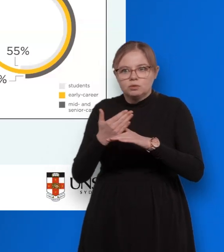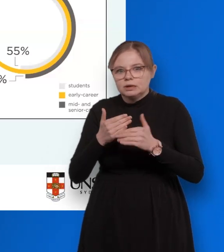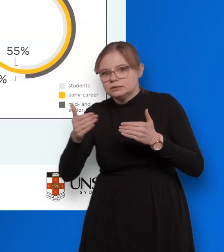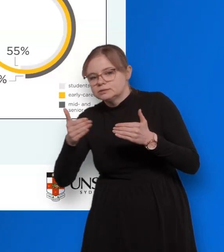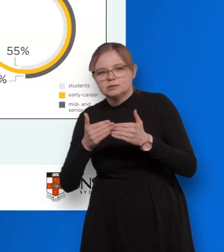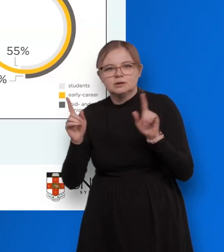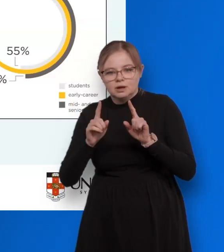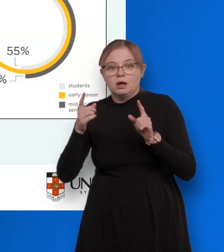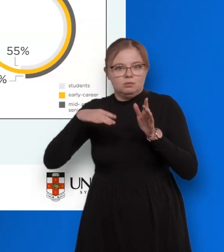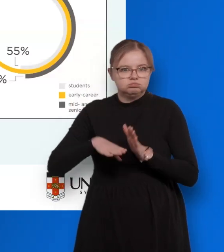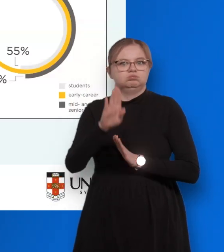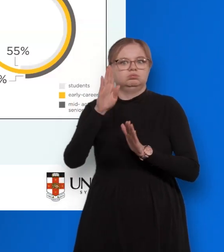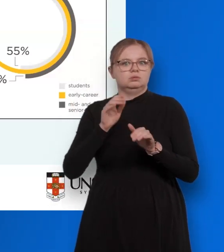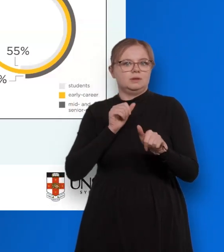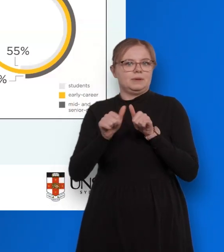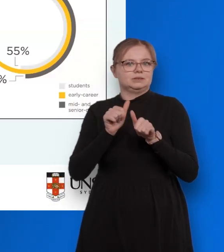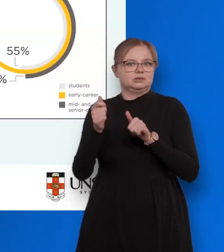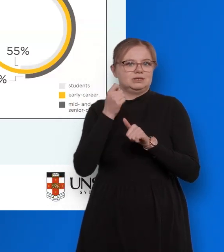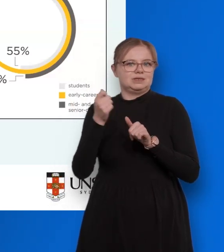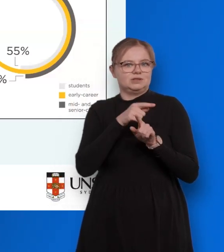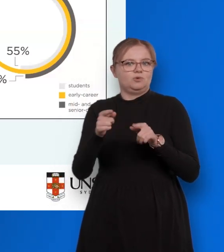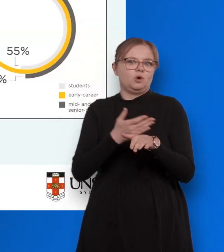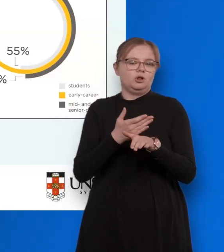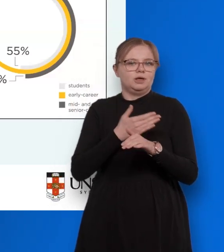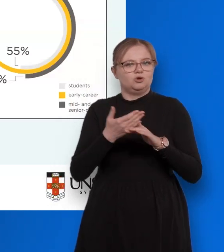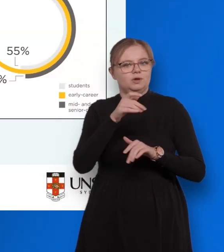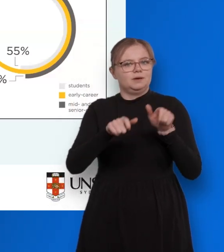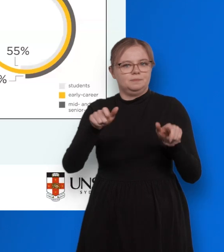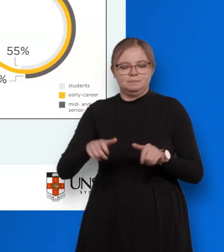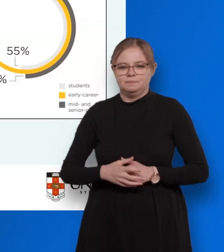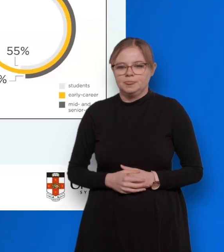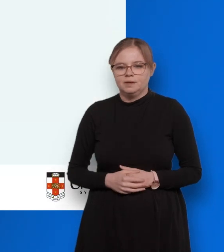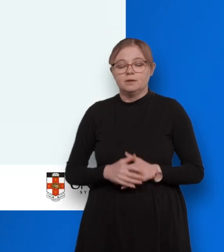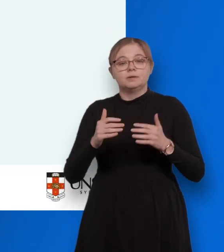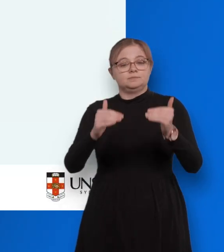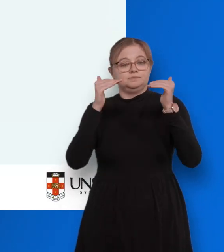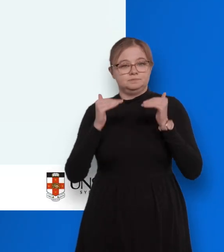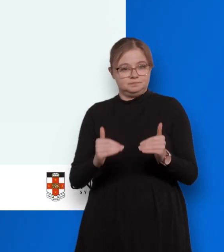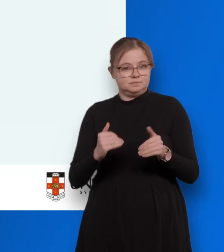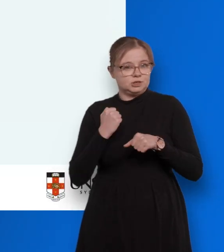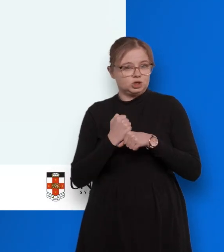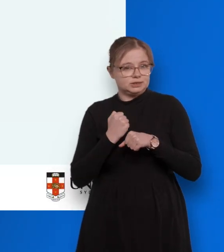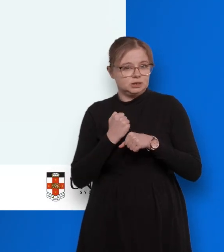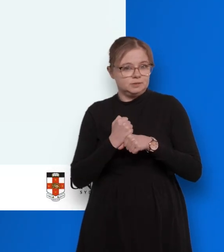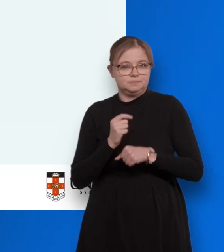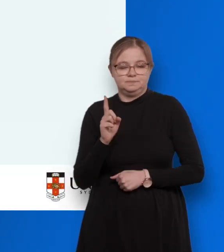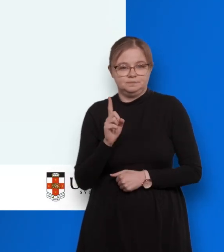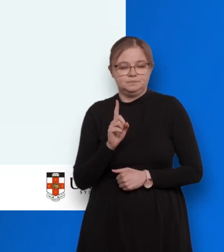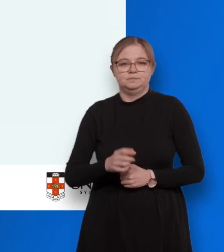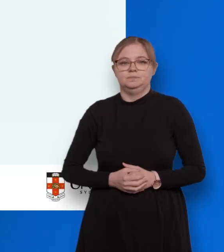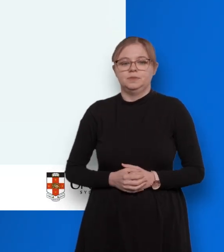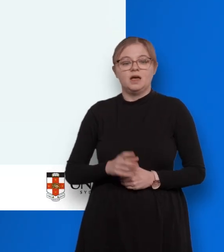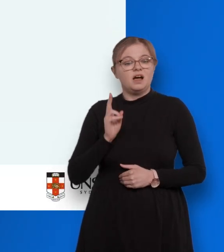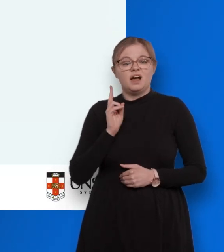in the success rates amongst those applicants. In terms of gender, what we found were, again,